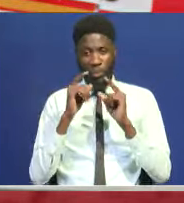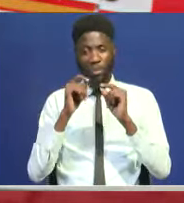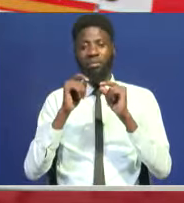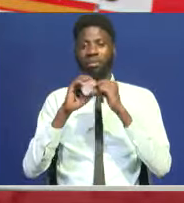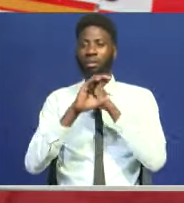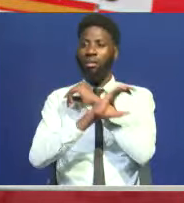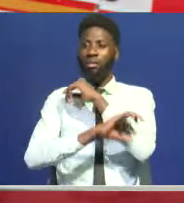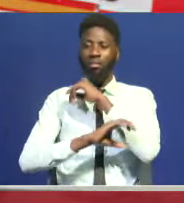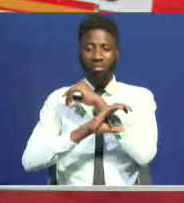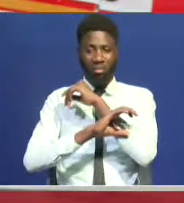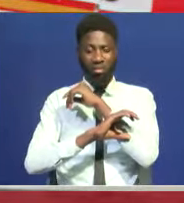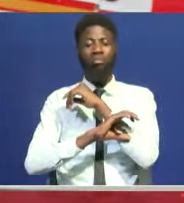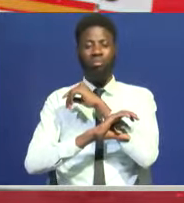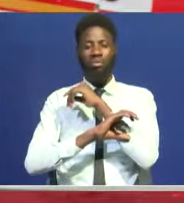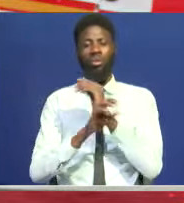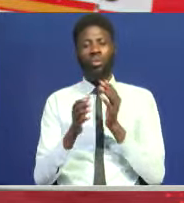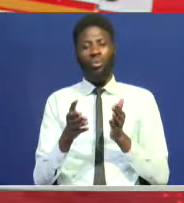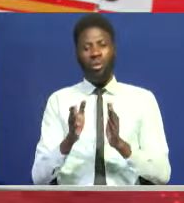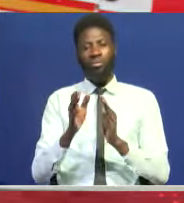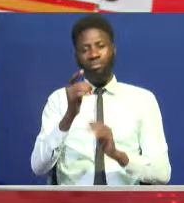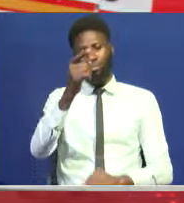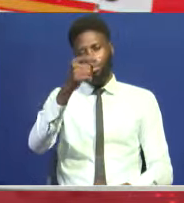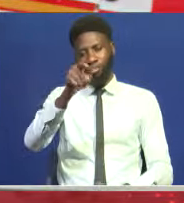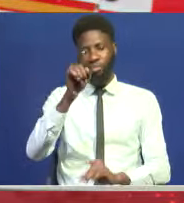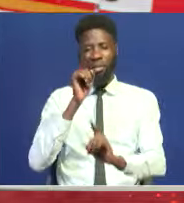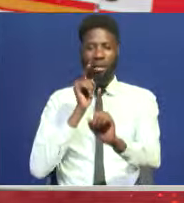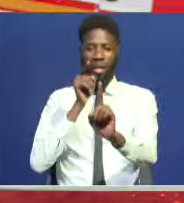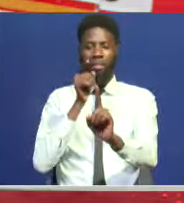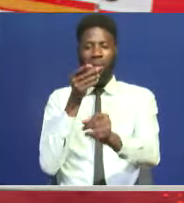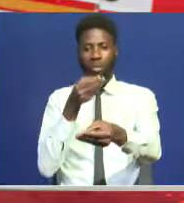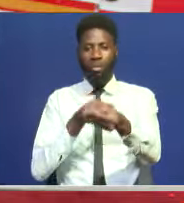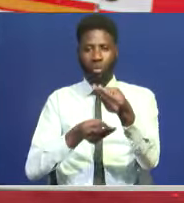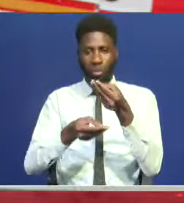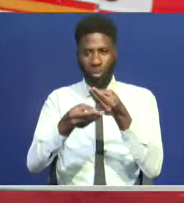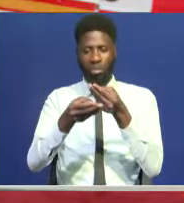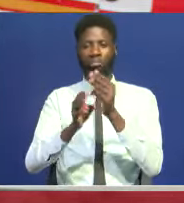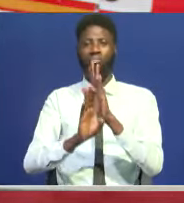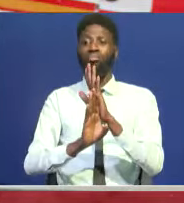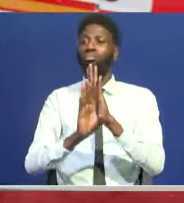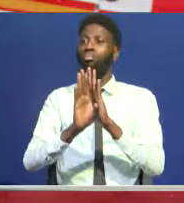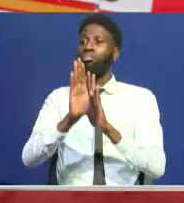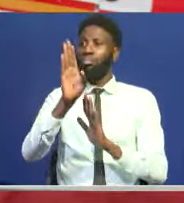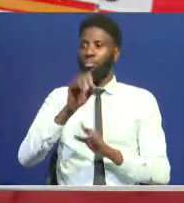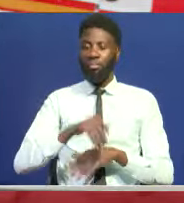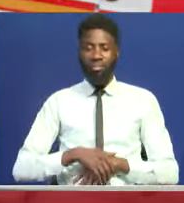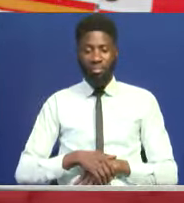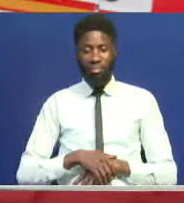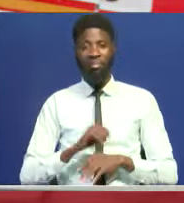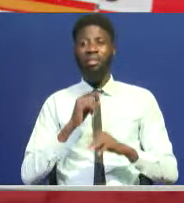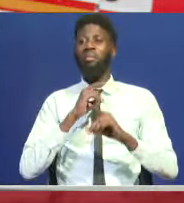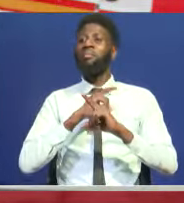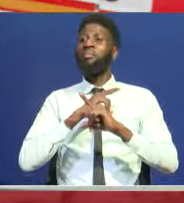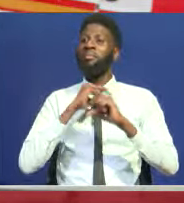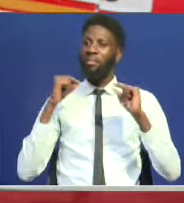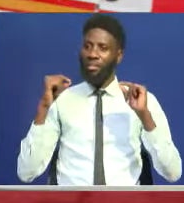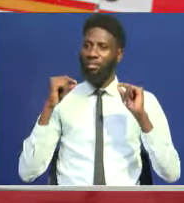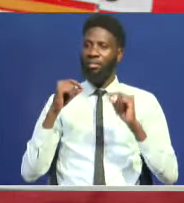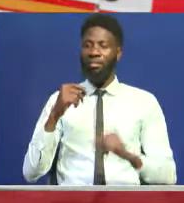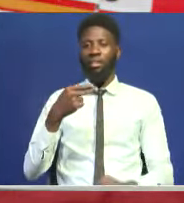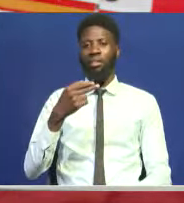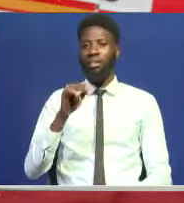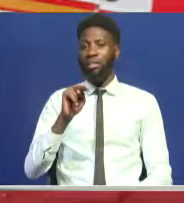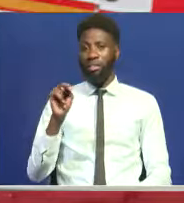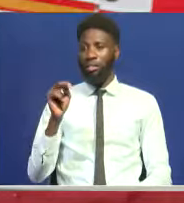country was on the right trajectory to economic recovery. Pastor Hinn was in the country at the invitation